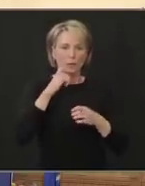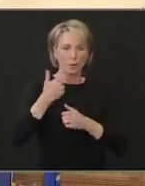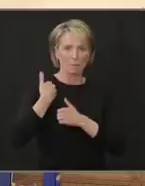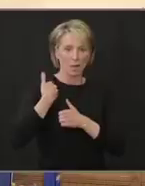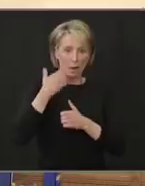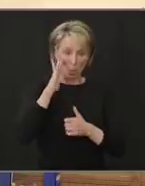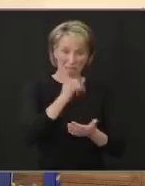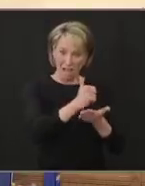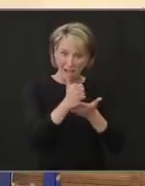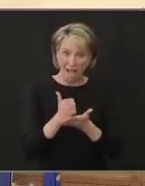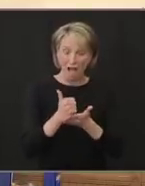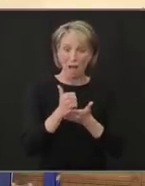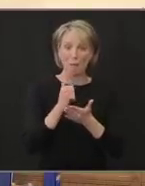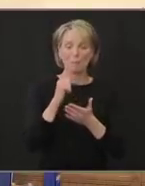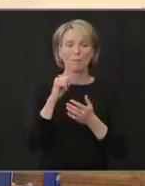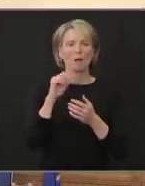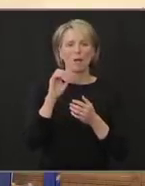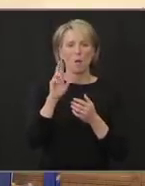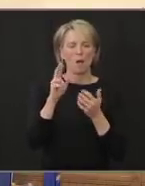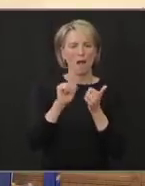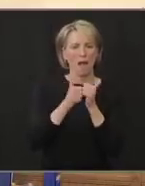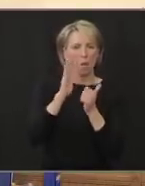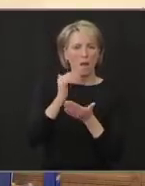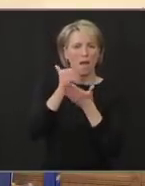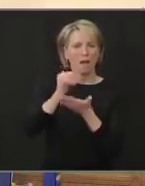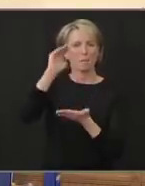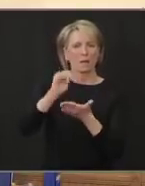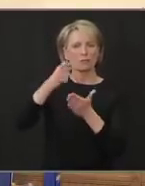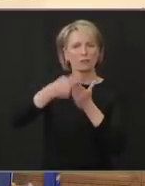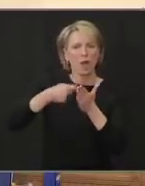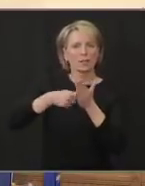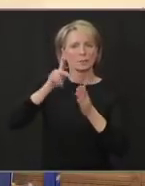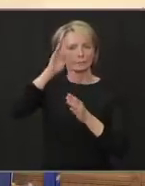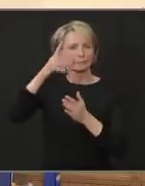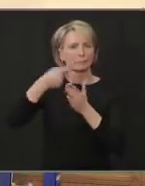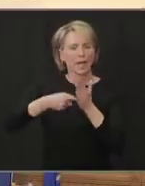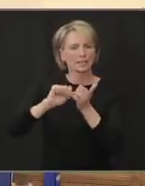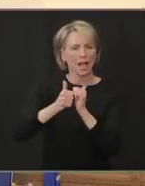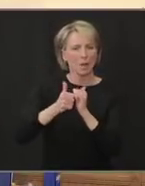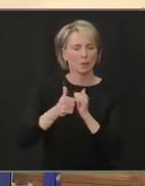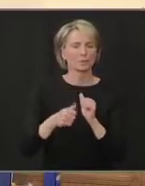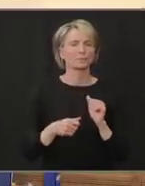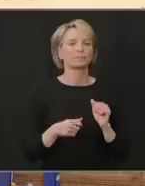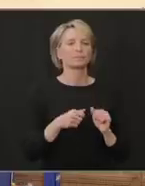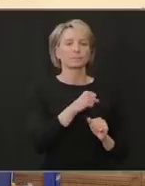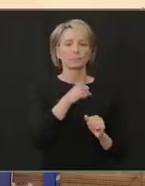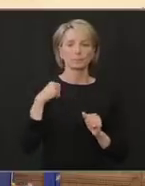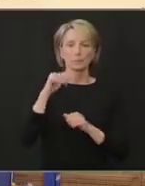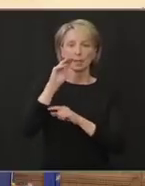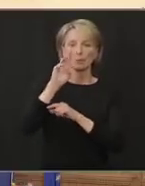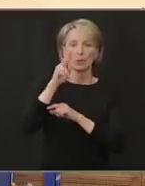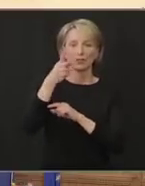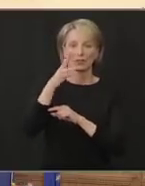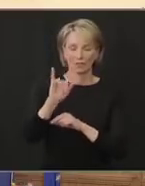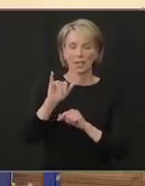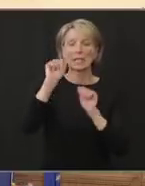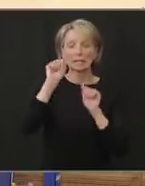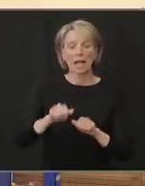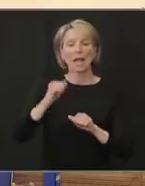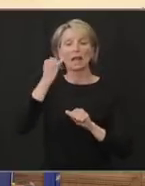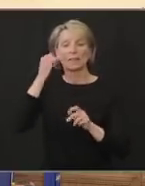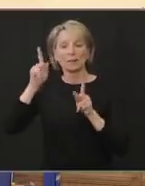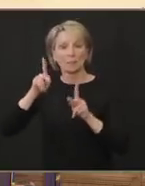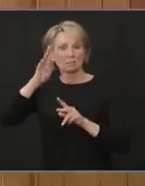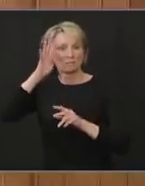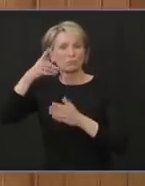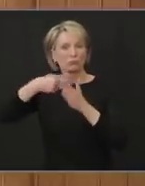gouging? So listen, there's existing federal legislation that can be used to counteract price gouging.